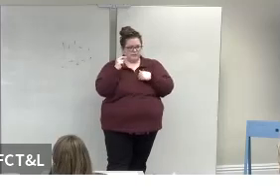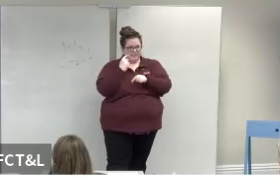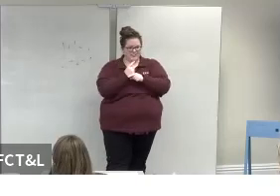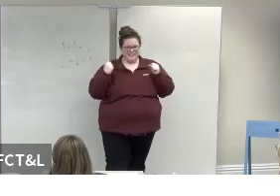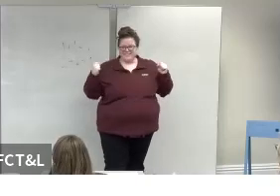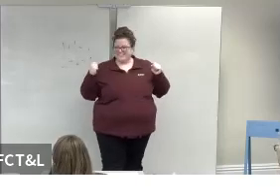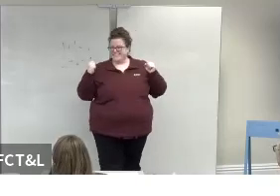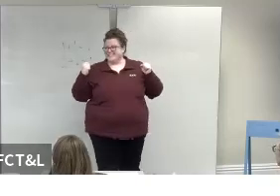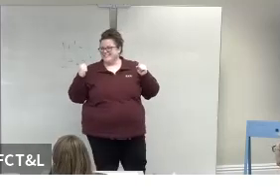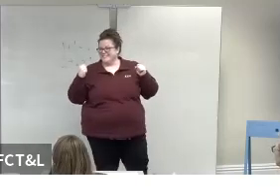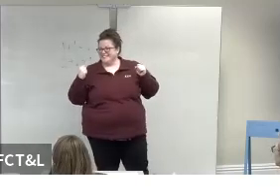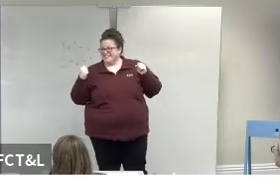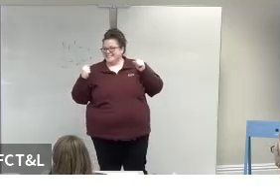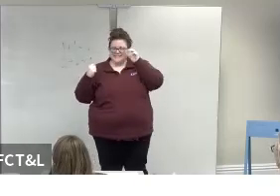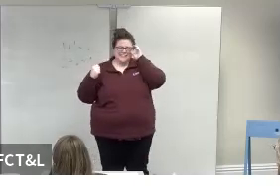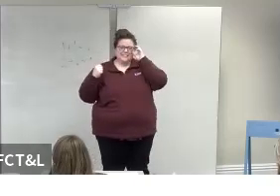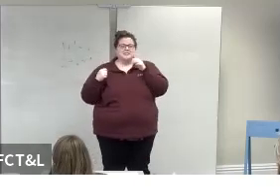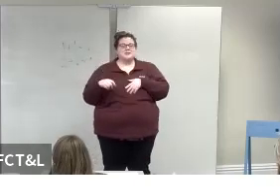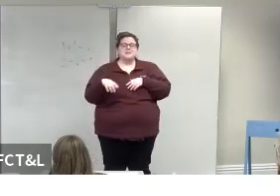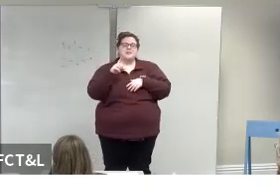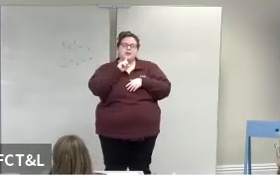Time flies when you're having fun, right?